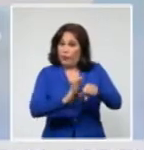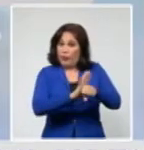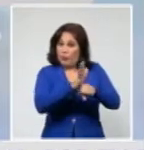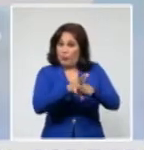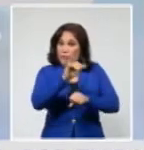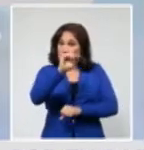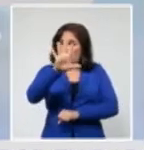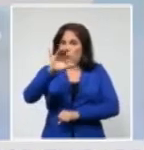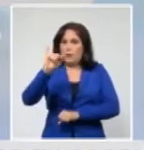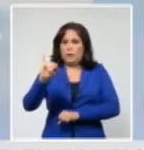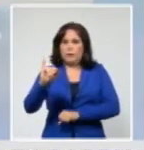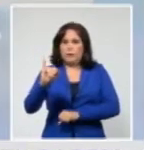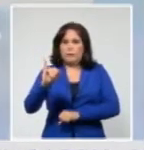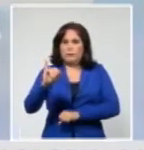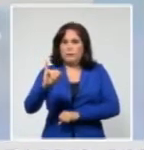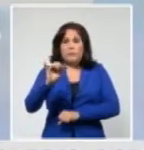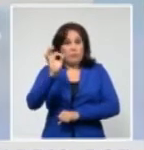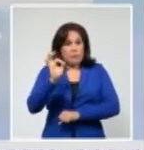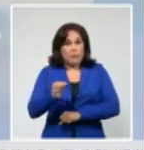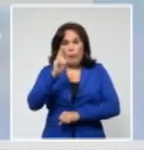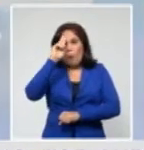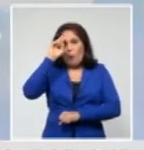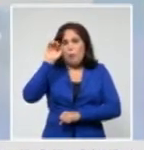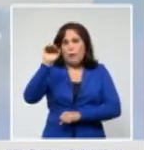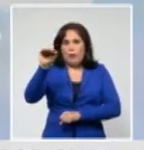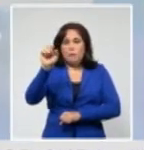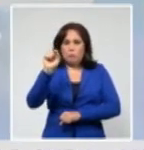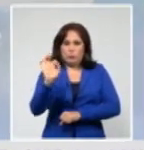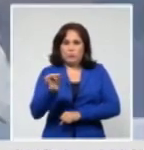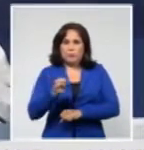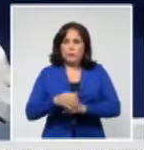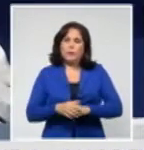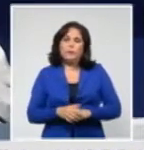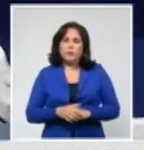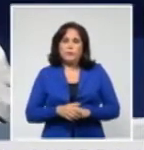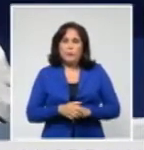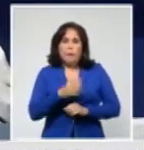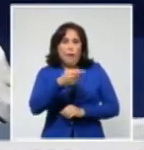cases. Yesterday, we processed